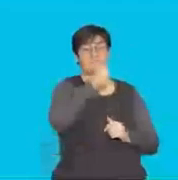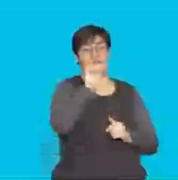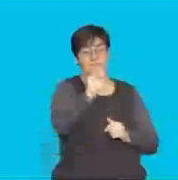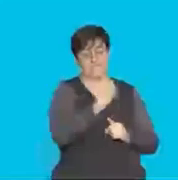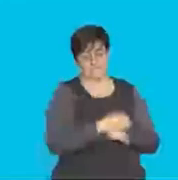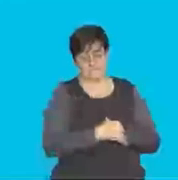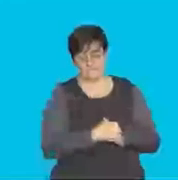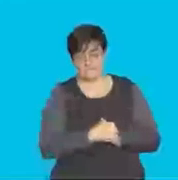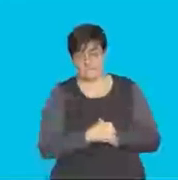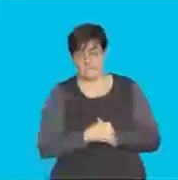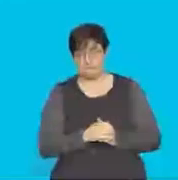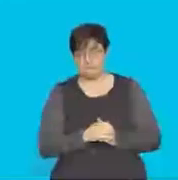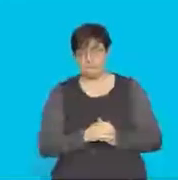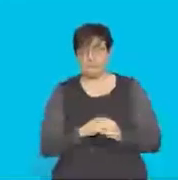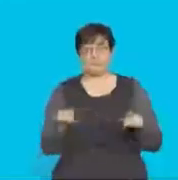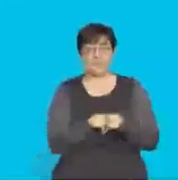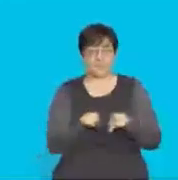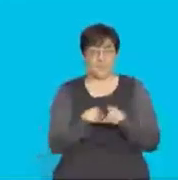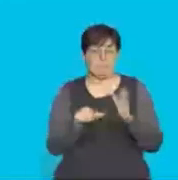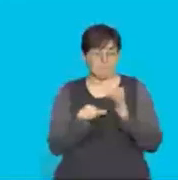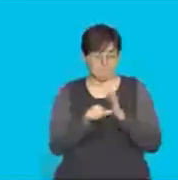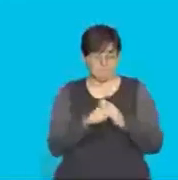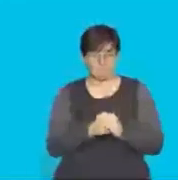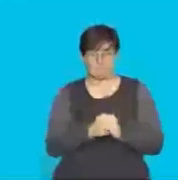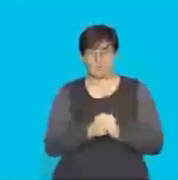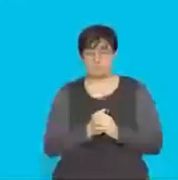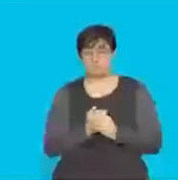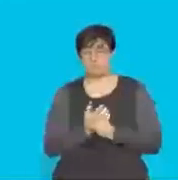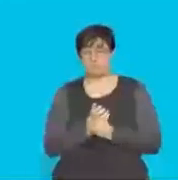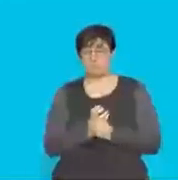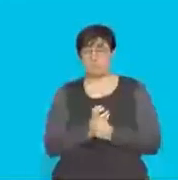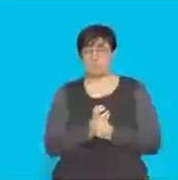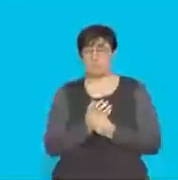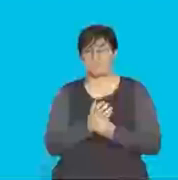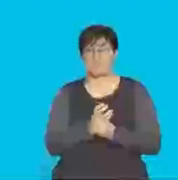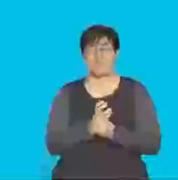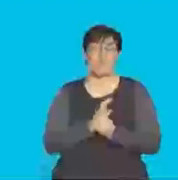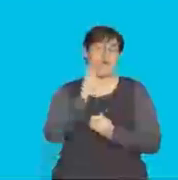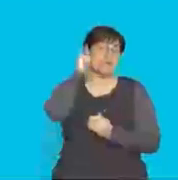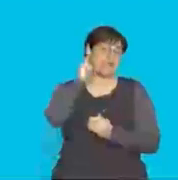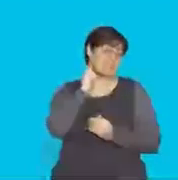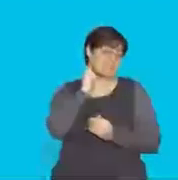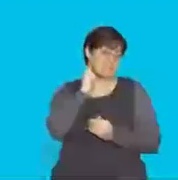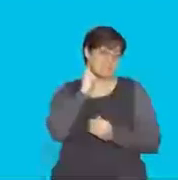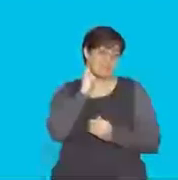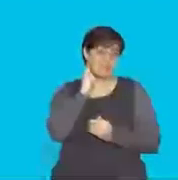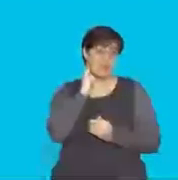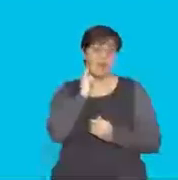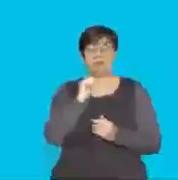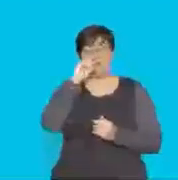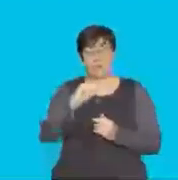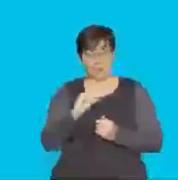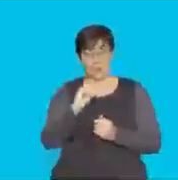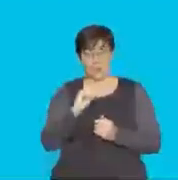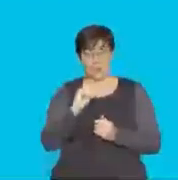a capital letter. What's also important to realize is that the attached earlobes are the recessive